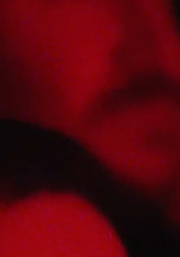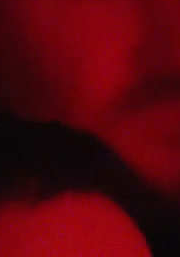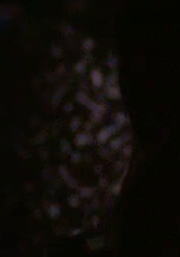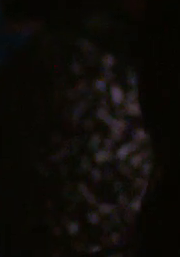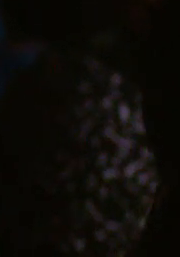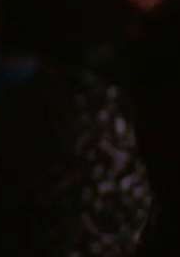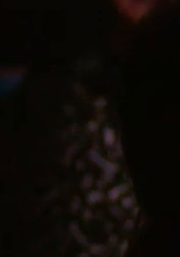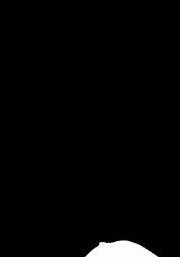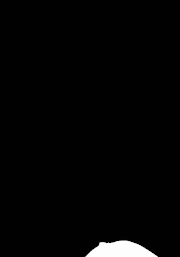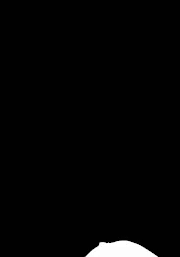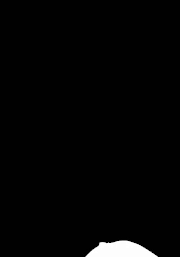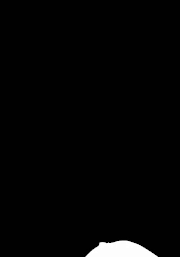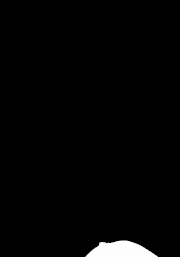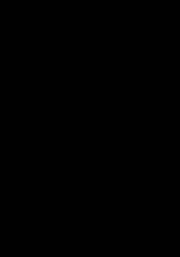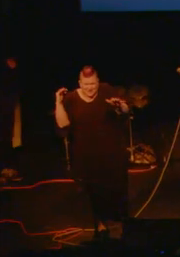can be humans together.